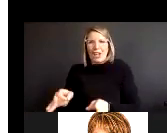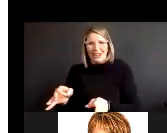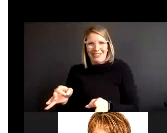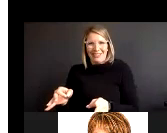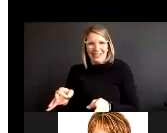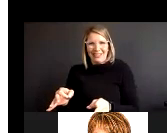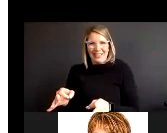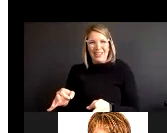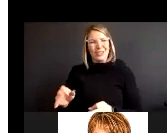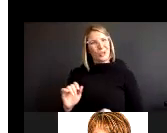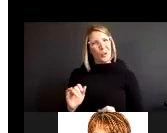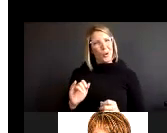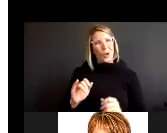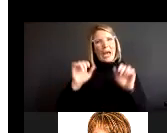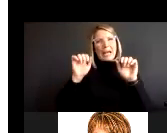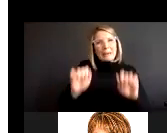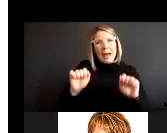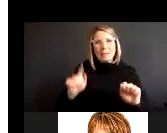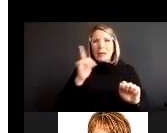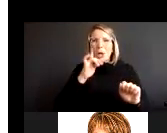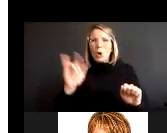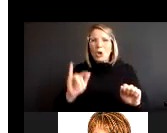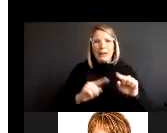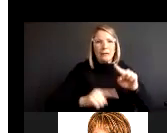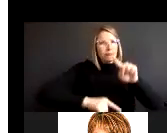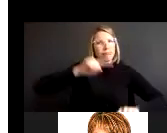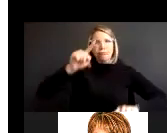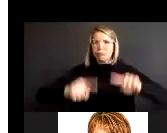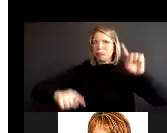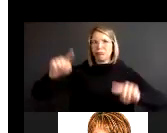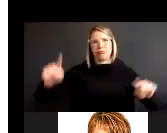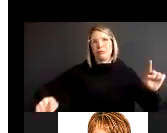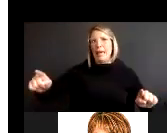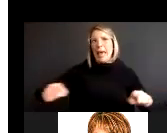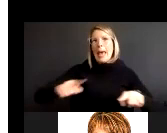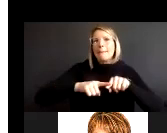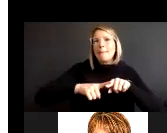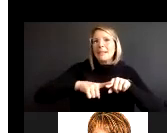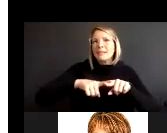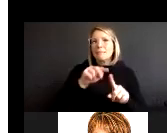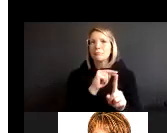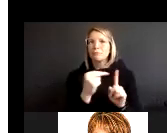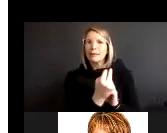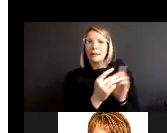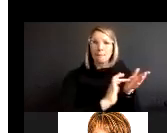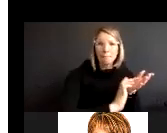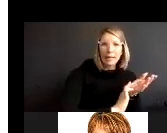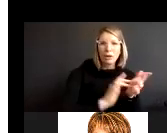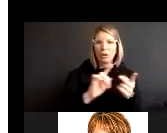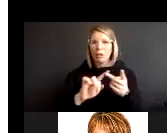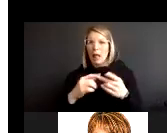very fluid and there's lots of different variables and considerations. And again, the adult needs to be able to appreciate the